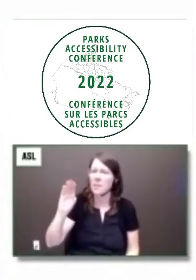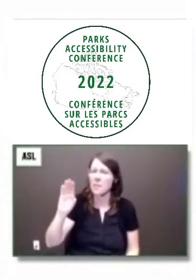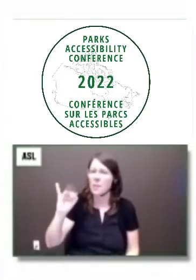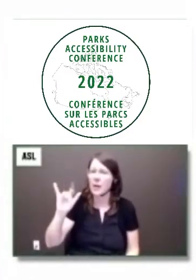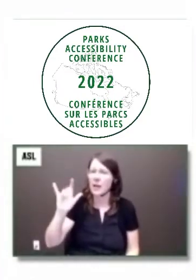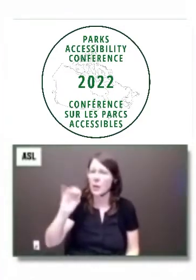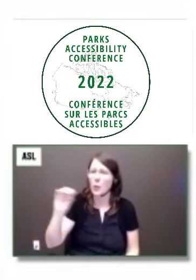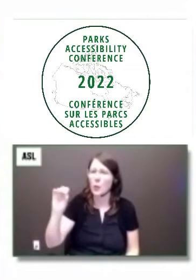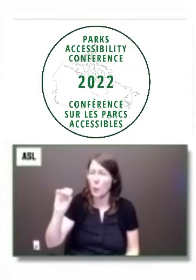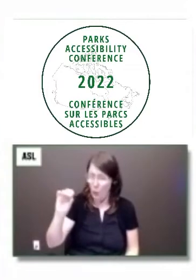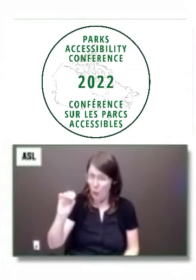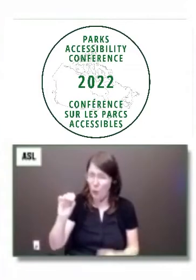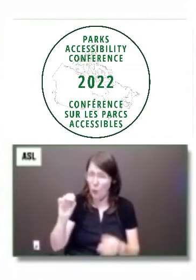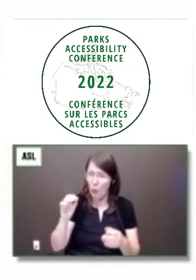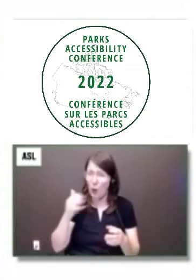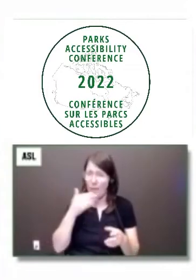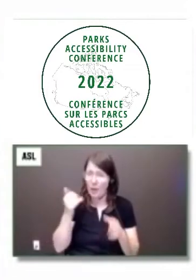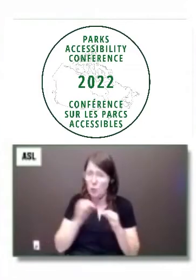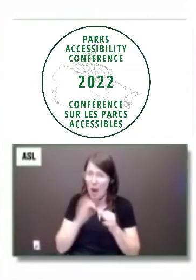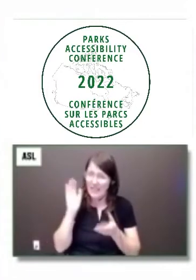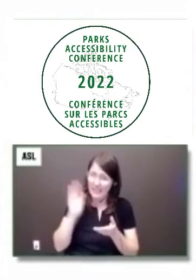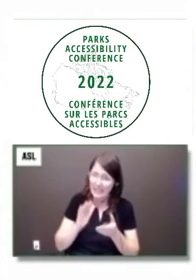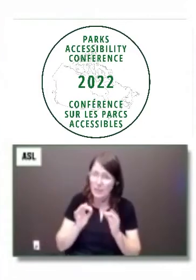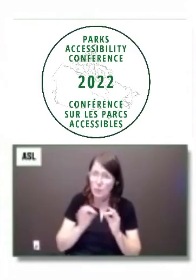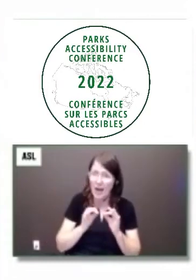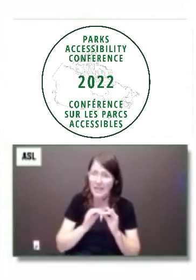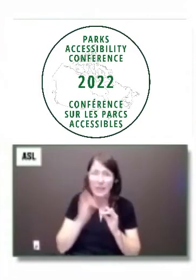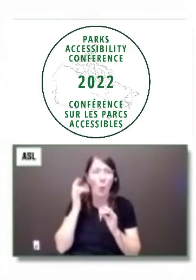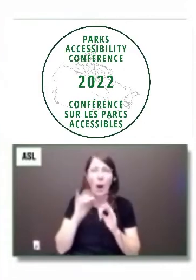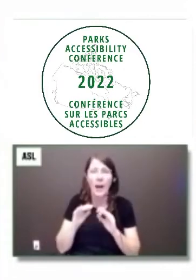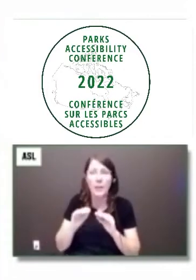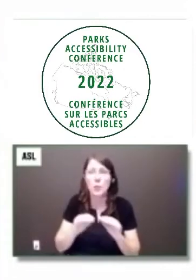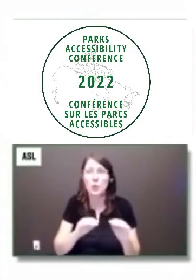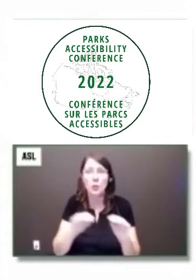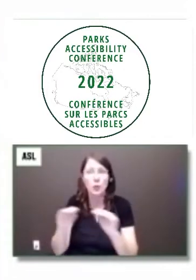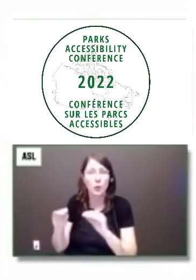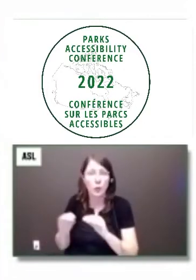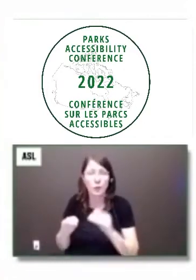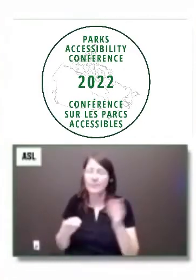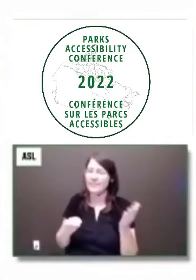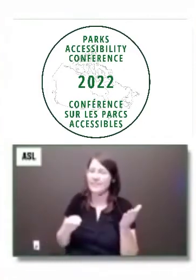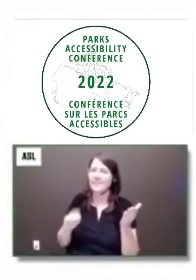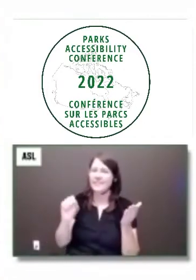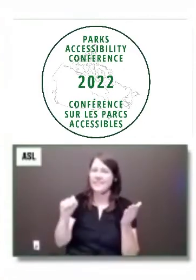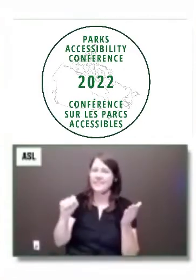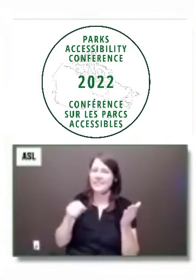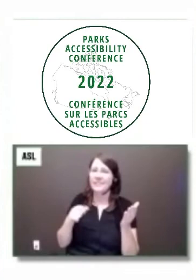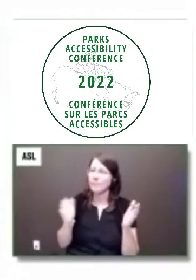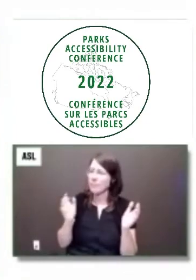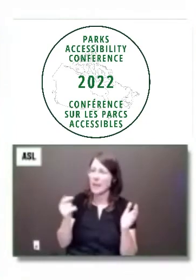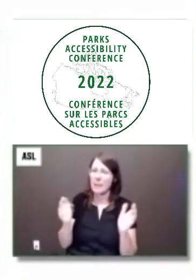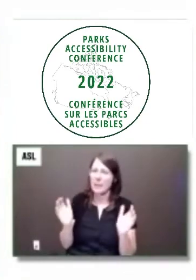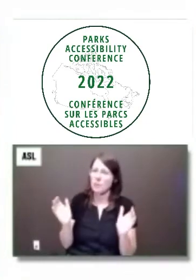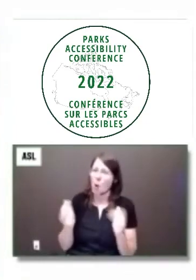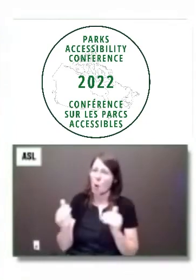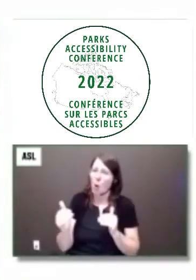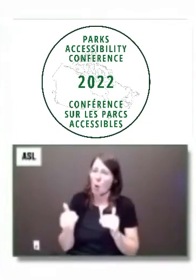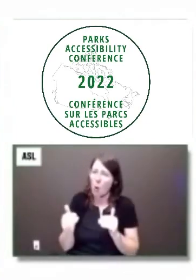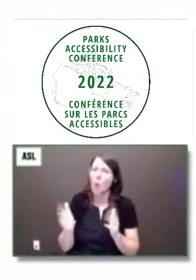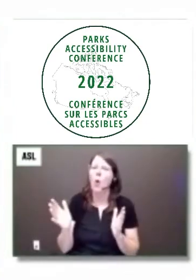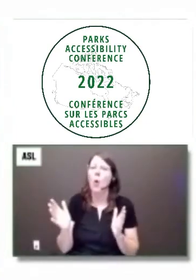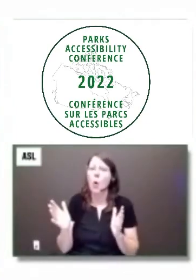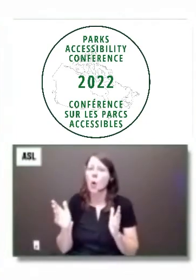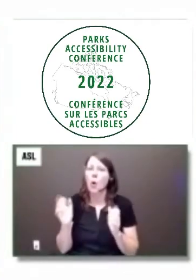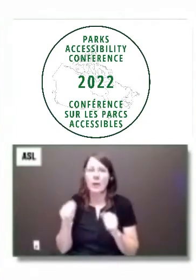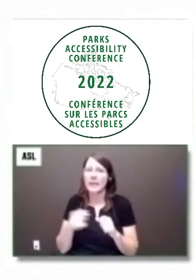more like non-permanent. Yeah, they are more compact and you can take them to wherever you want. I believe there are a couple,